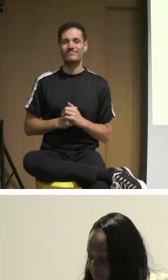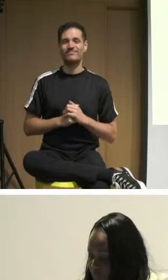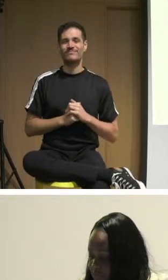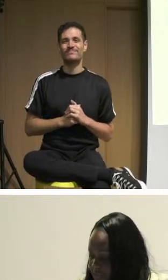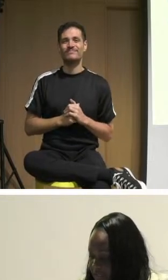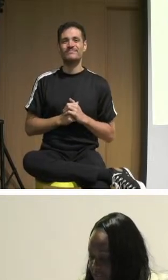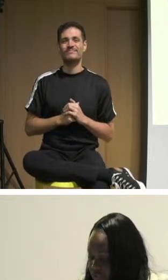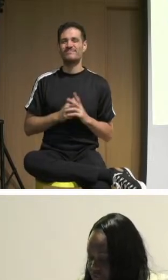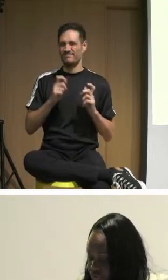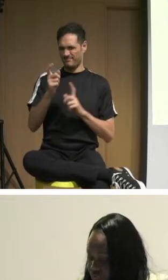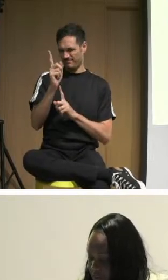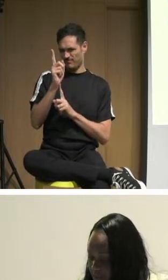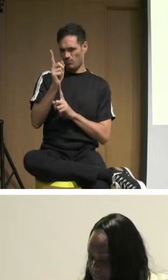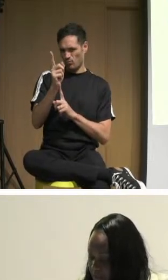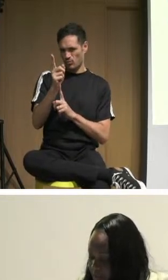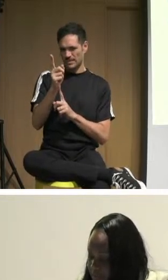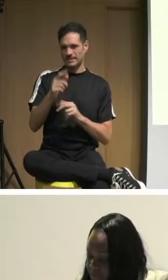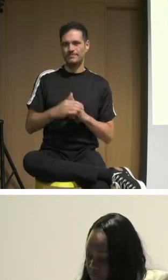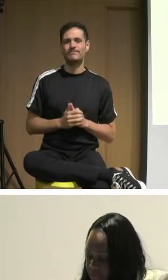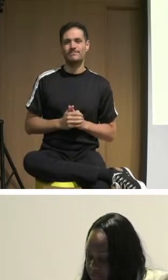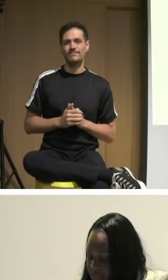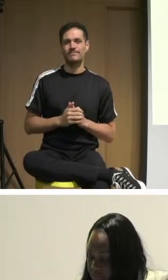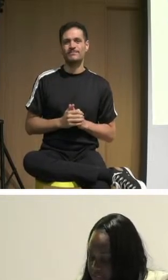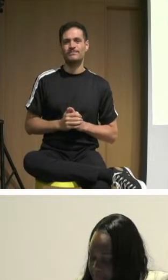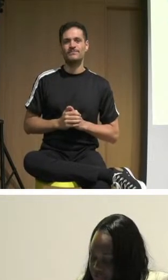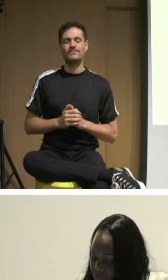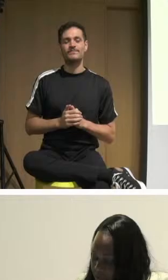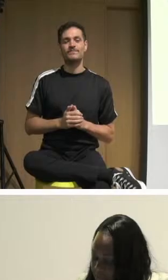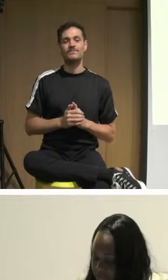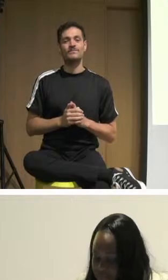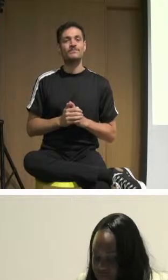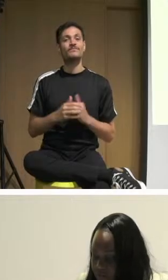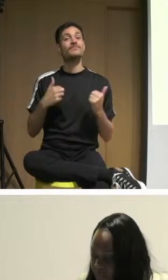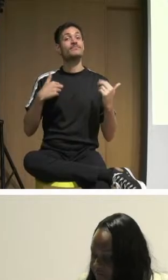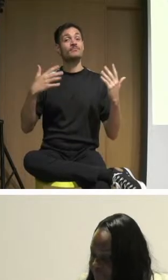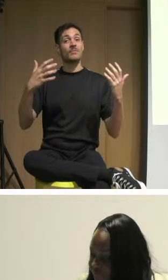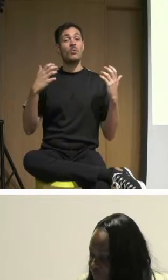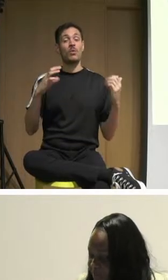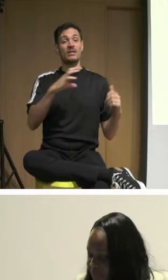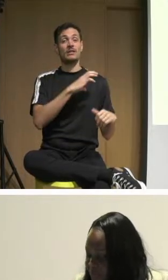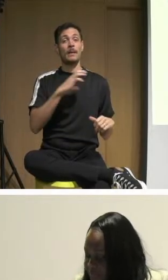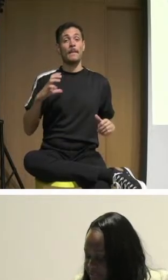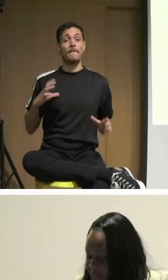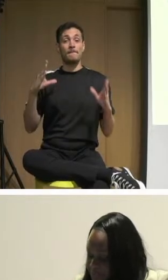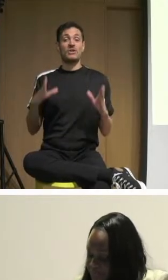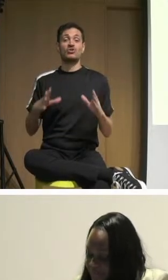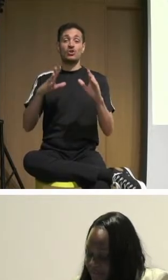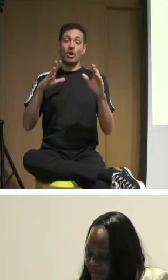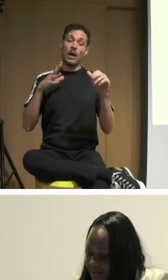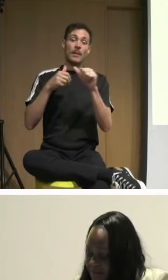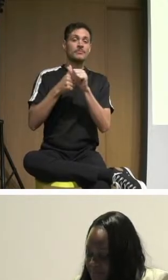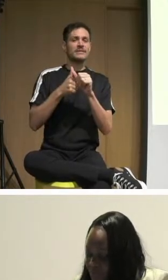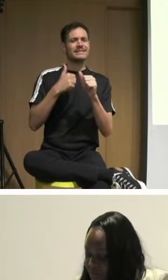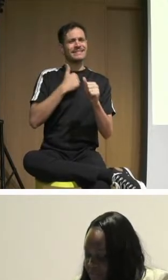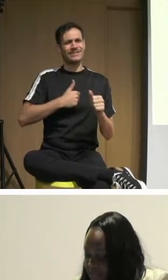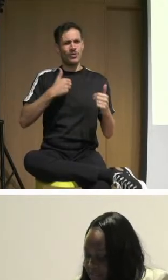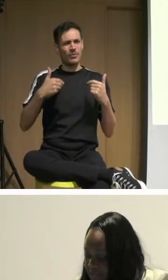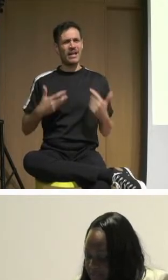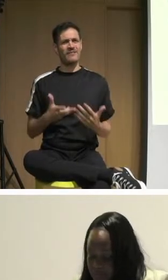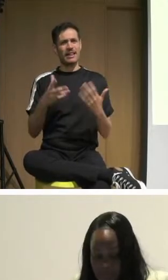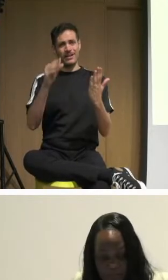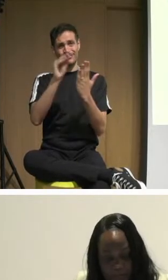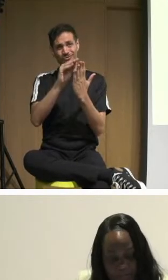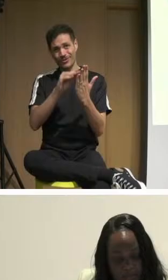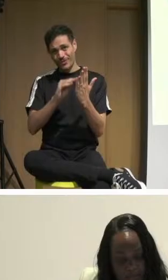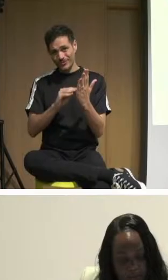Give me 1 second just to grab, because I wanted to get those commissioner updates. Sorry, we have so many notes here, and we are excited